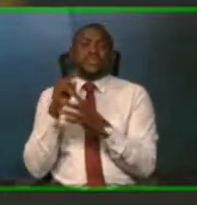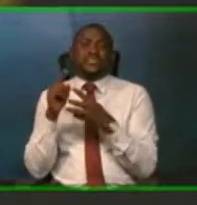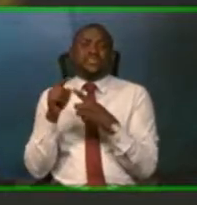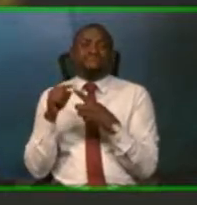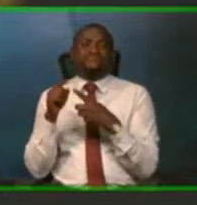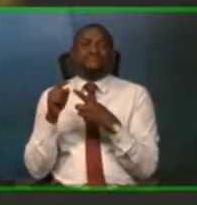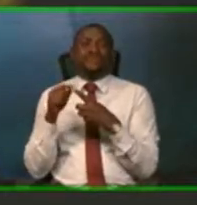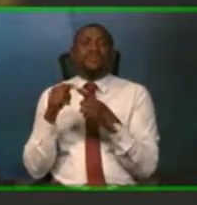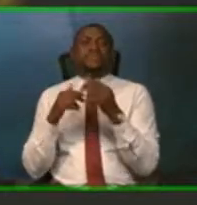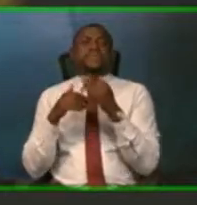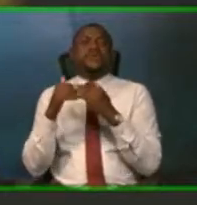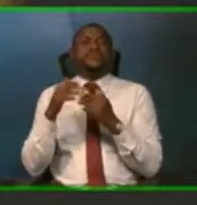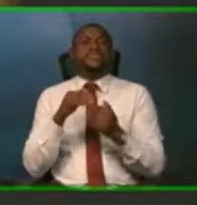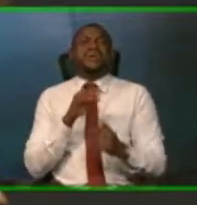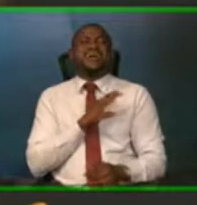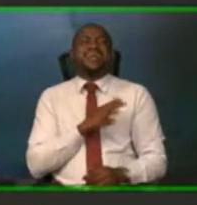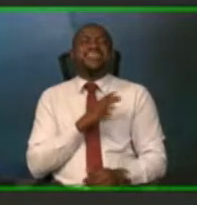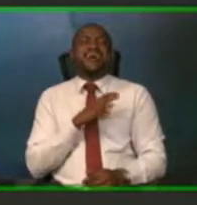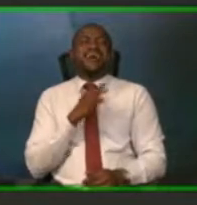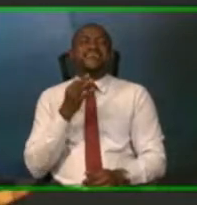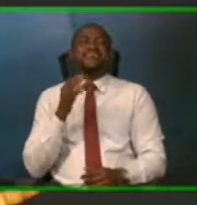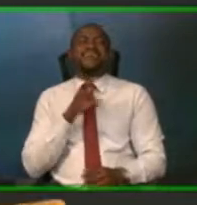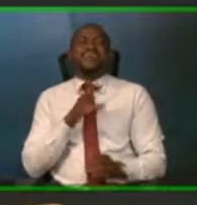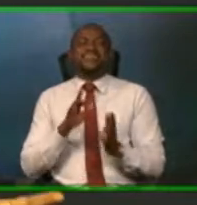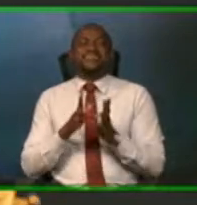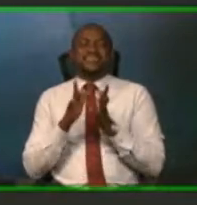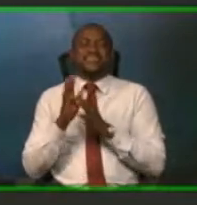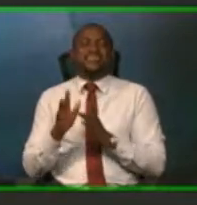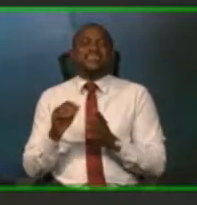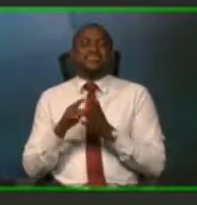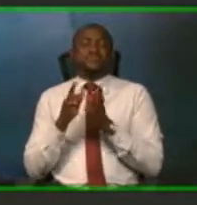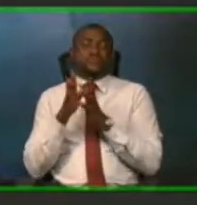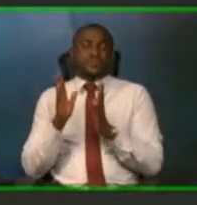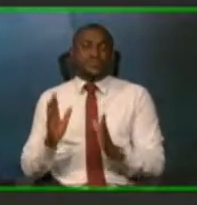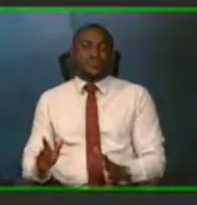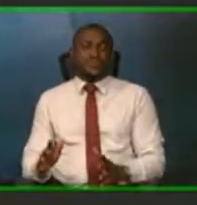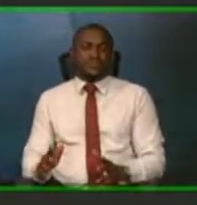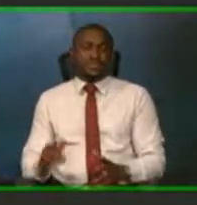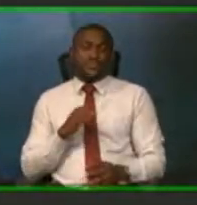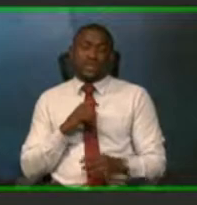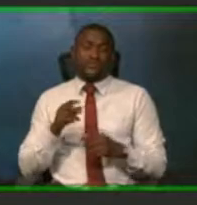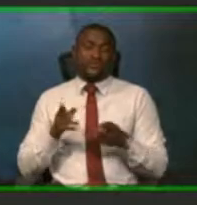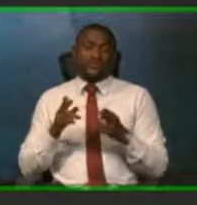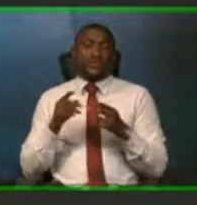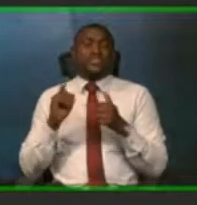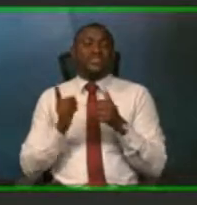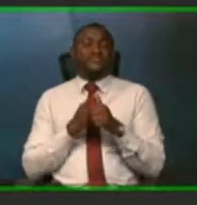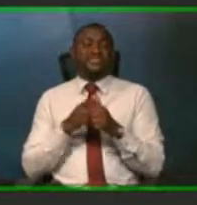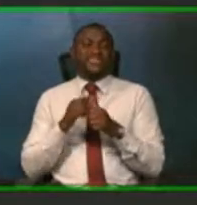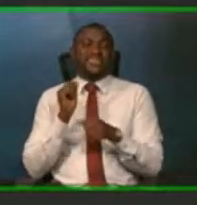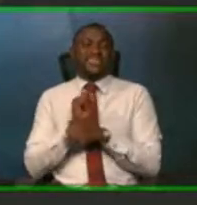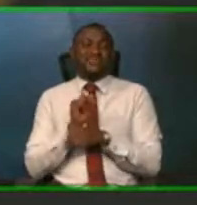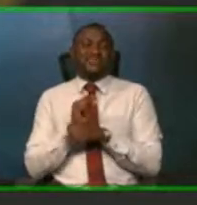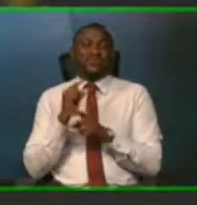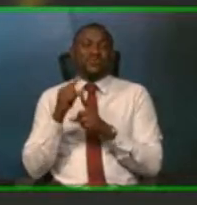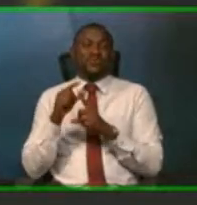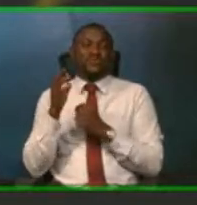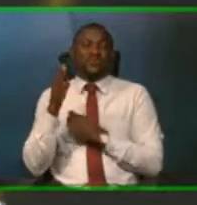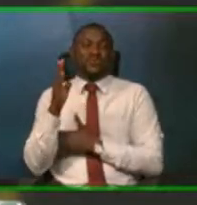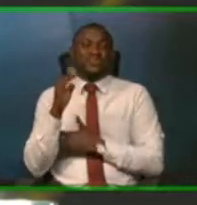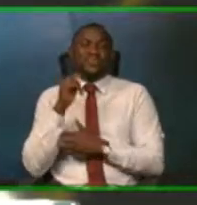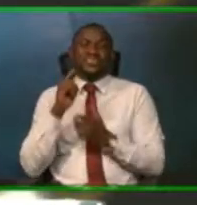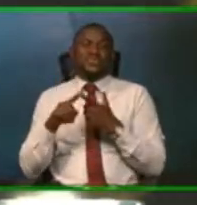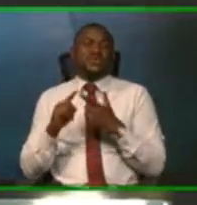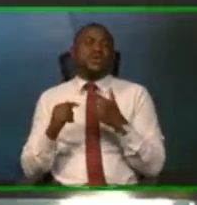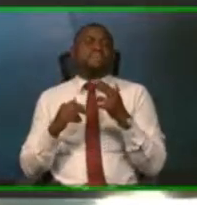the character of Christ in the believer. My apologies, I have to rush. The first assignment of the word of God